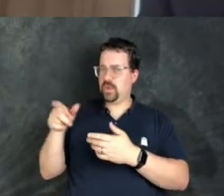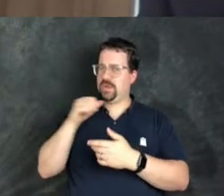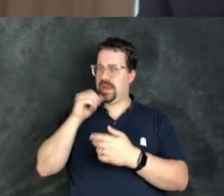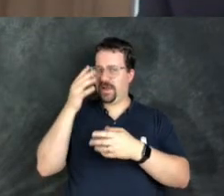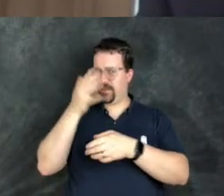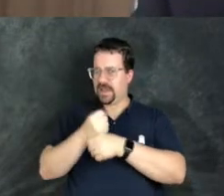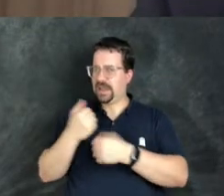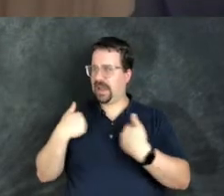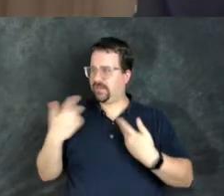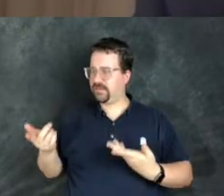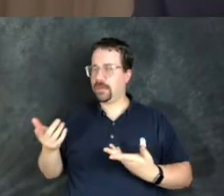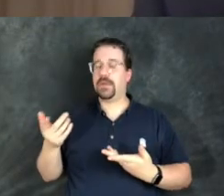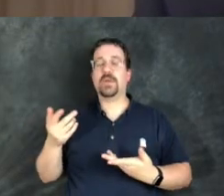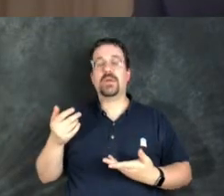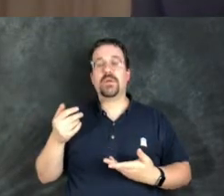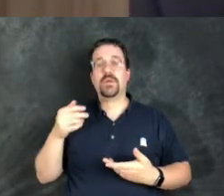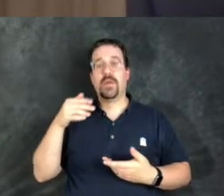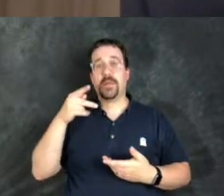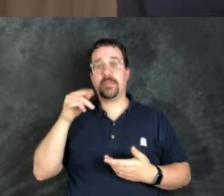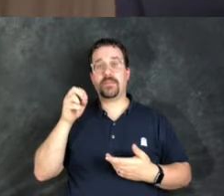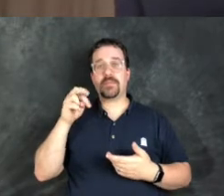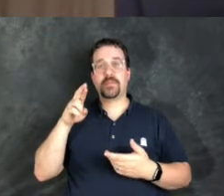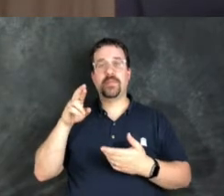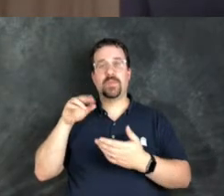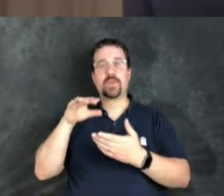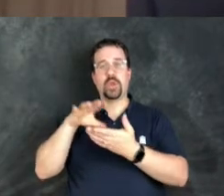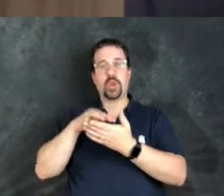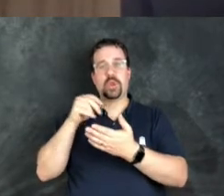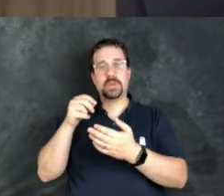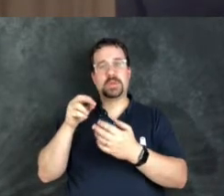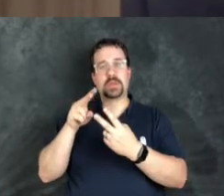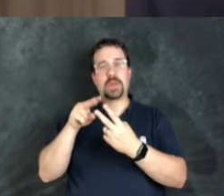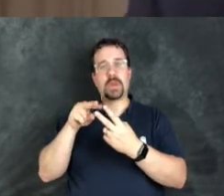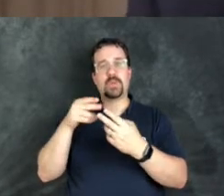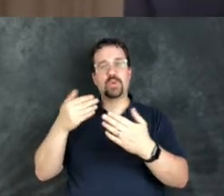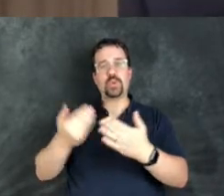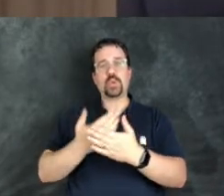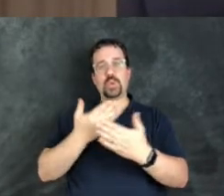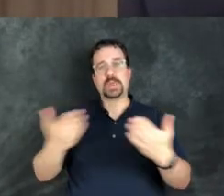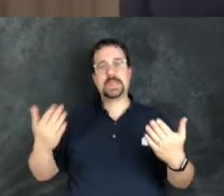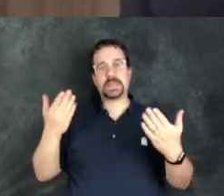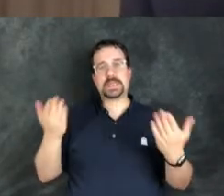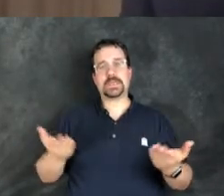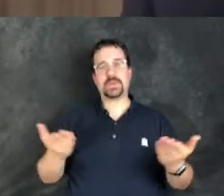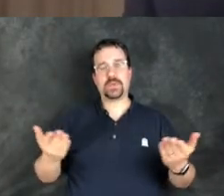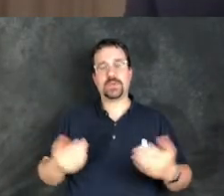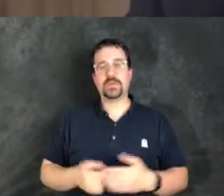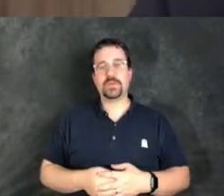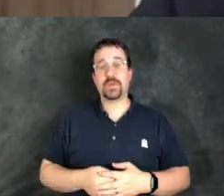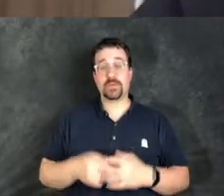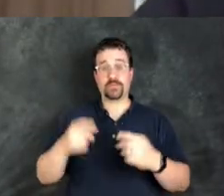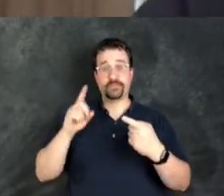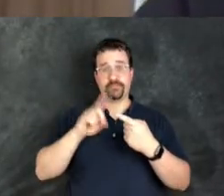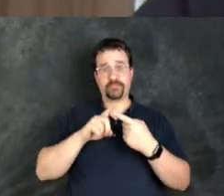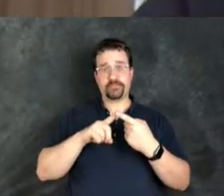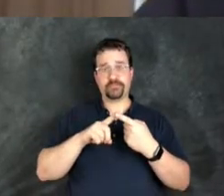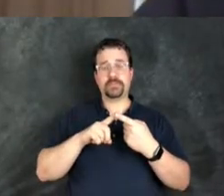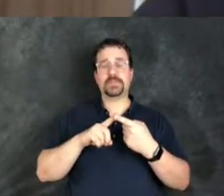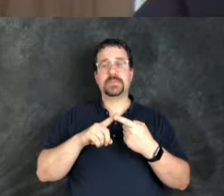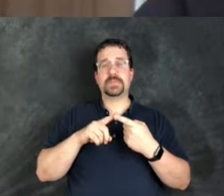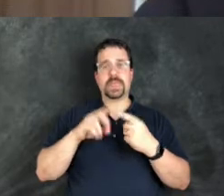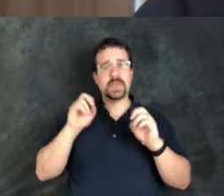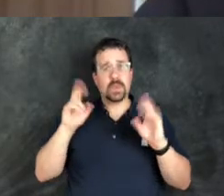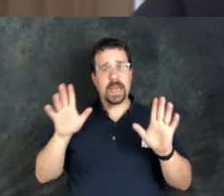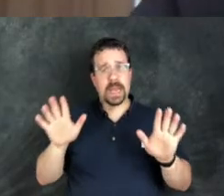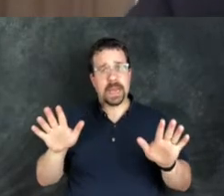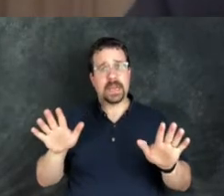faith. But Peter learns a couple of other new things here. First, he learns that